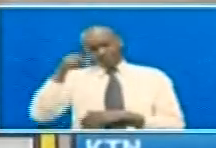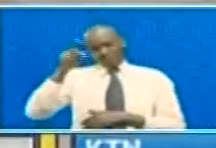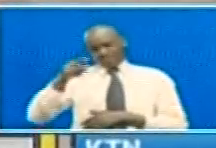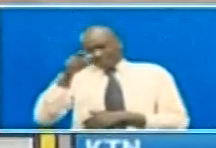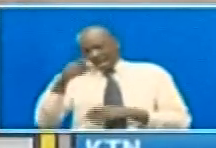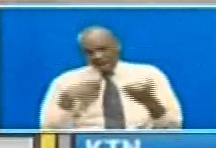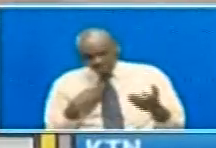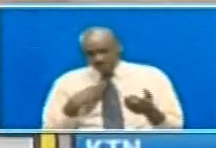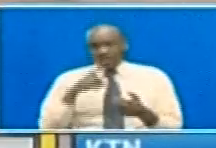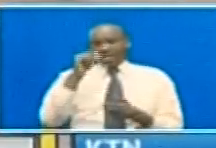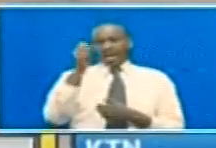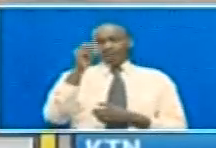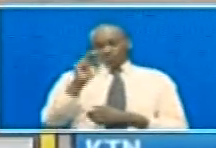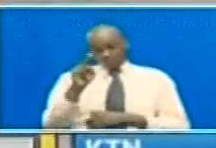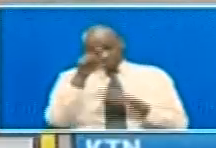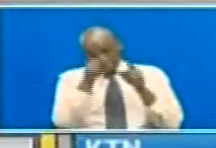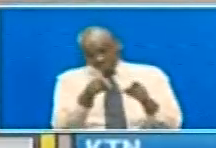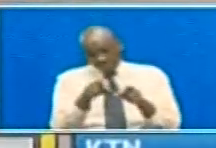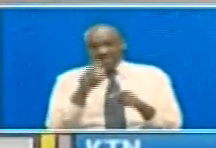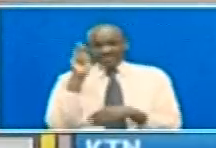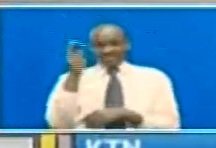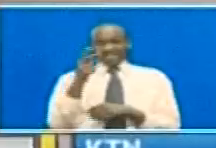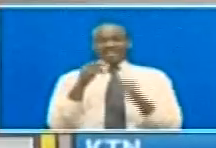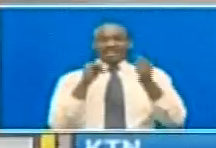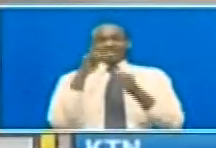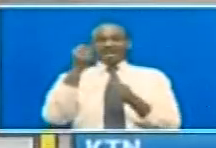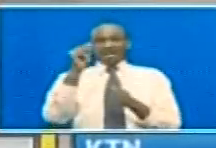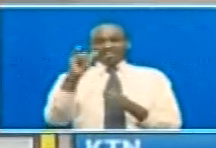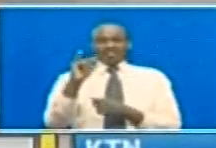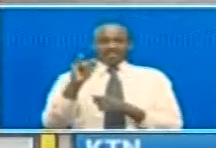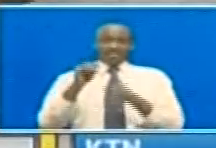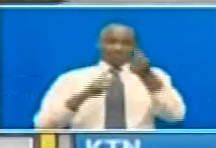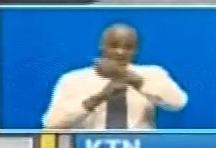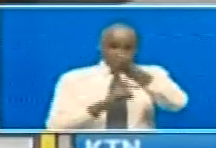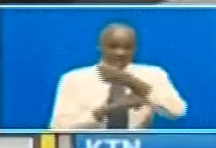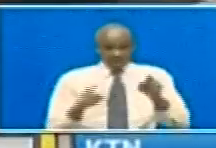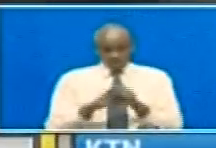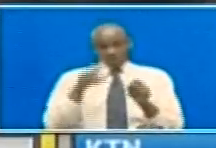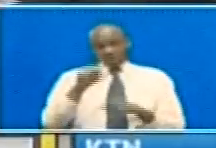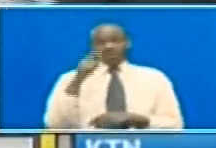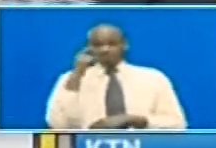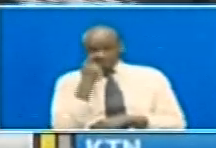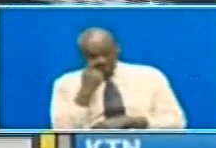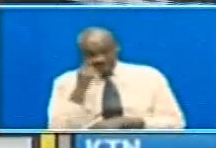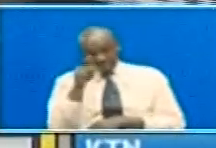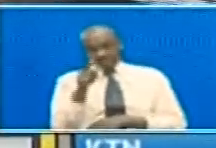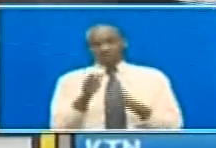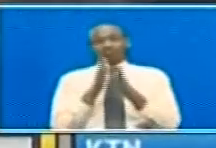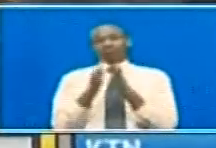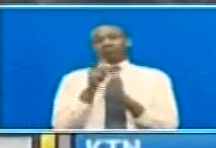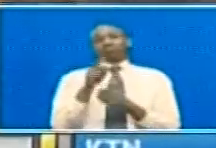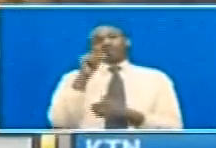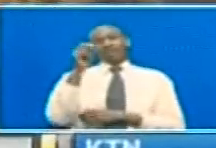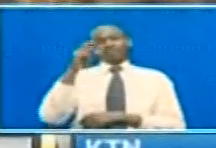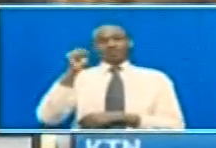framework include the Lamu Coal Plant, the second Nyali Bridge, as well as the Lamu Port Southern Sudan Ethiopia Transport Corridor,